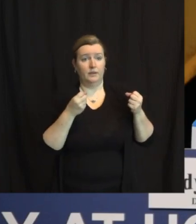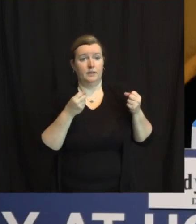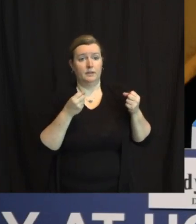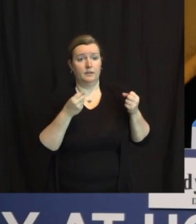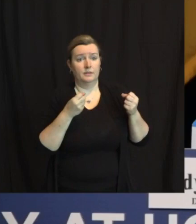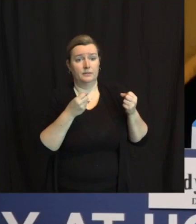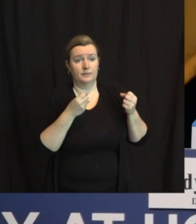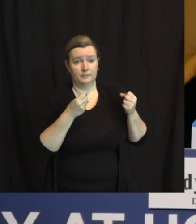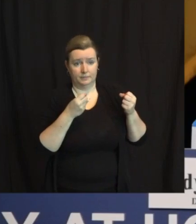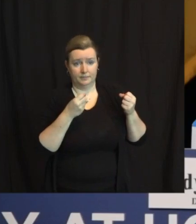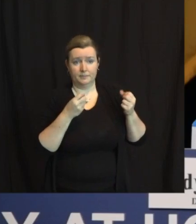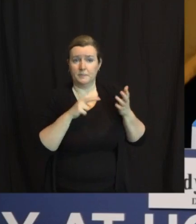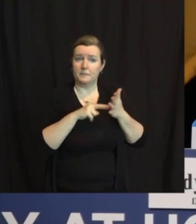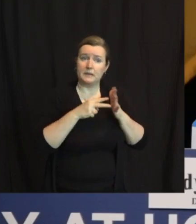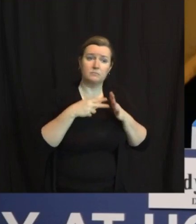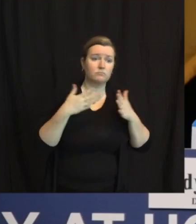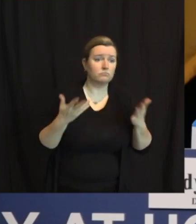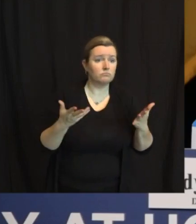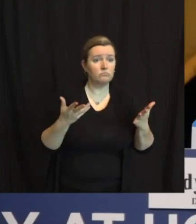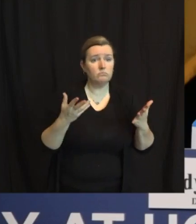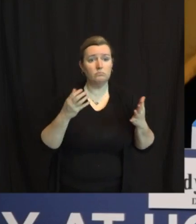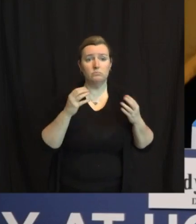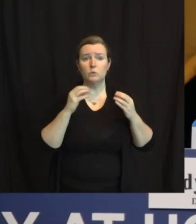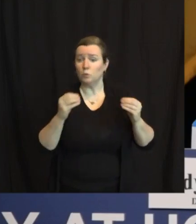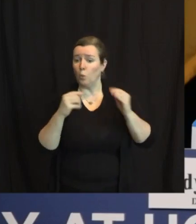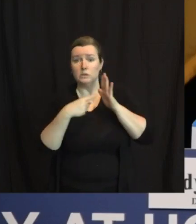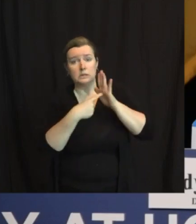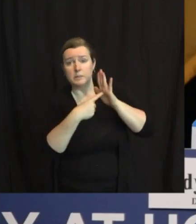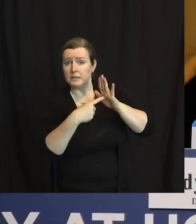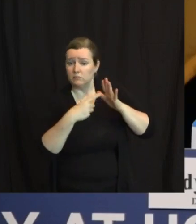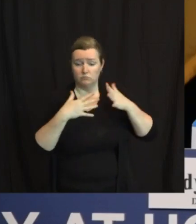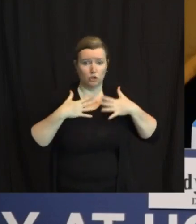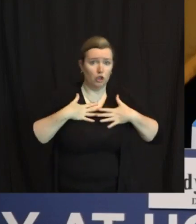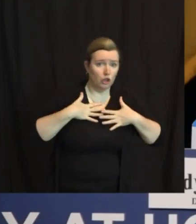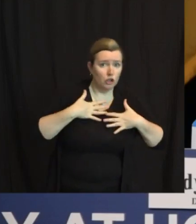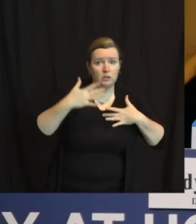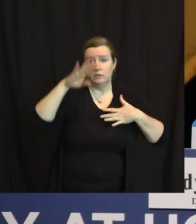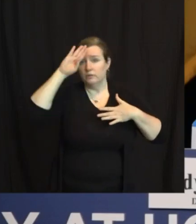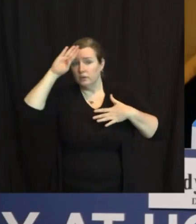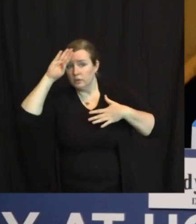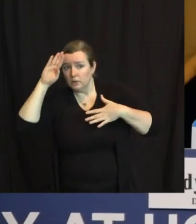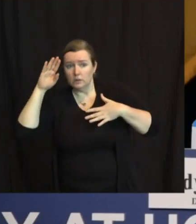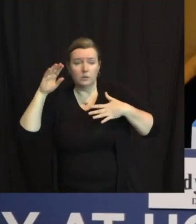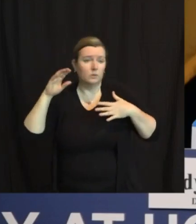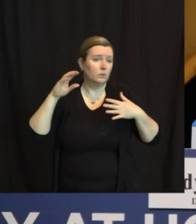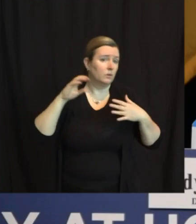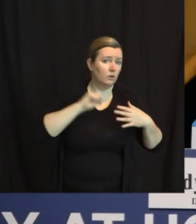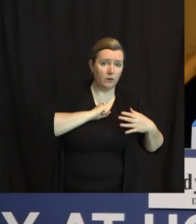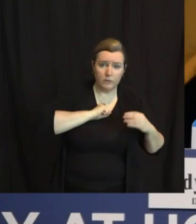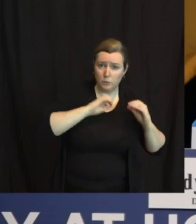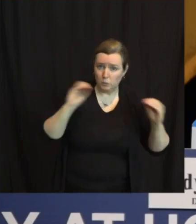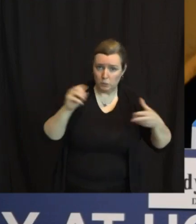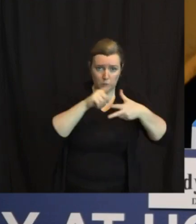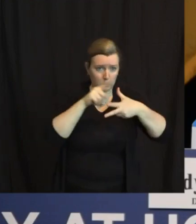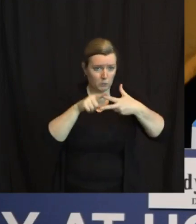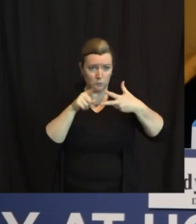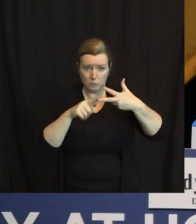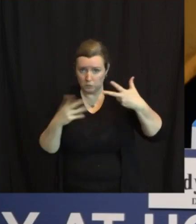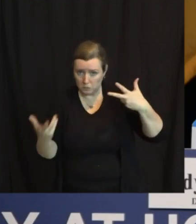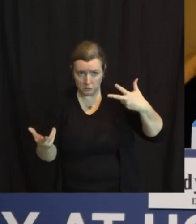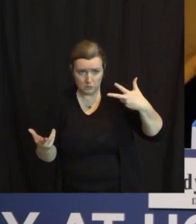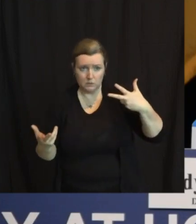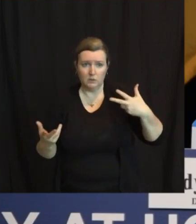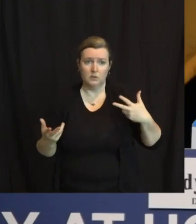mean individuals with no signs of respiratory illness, such as fever, cough, shortness of breath. They should not have